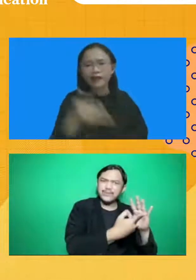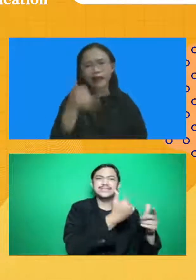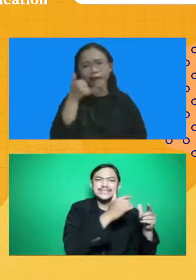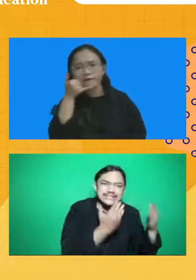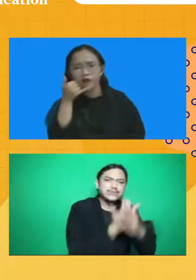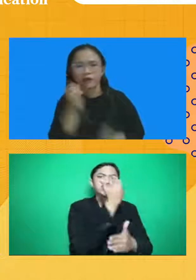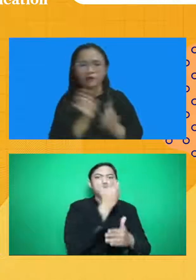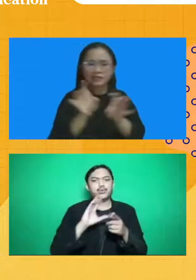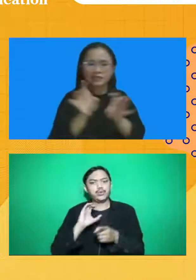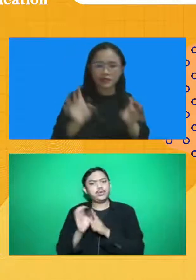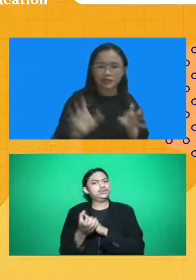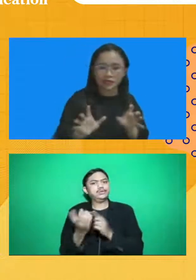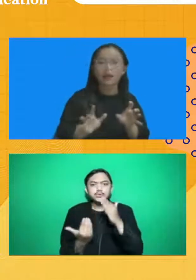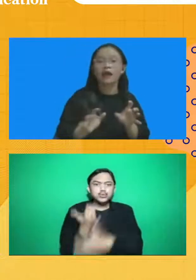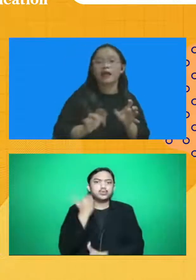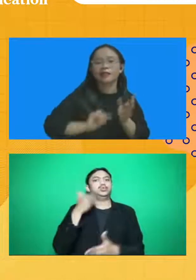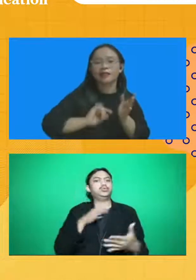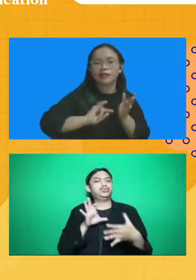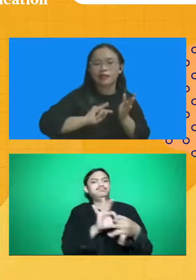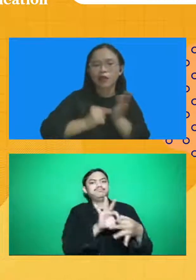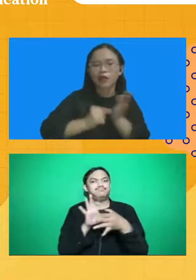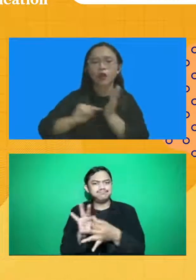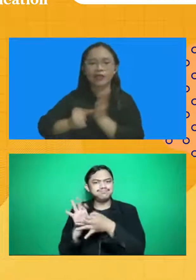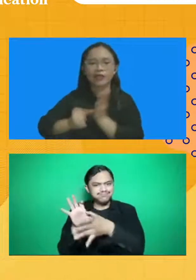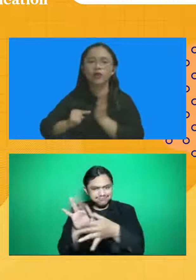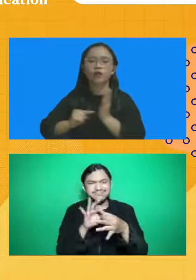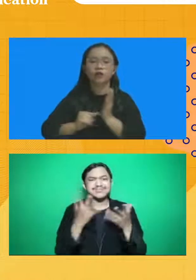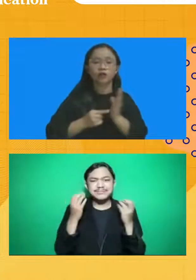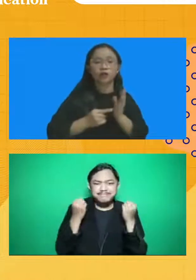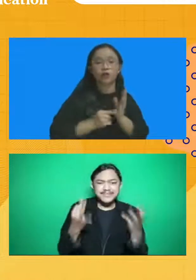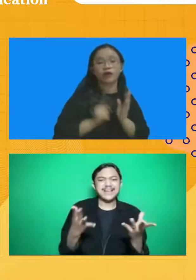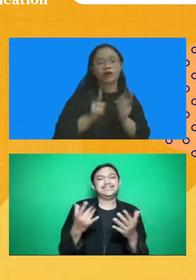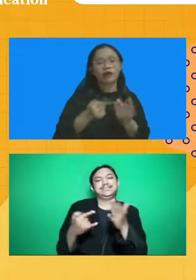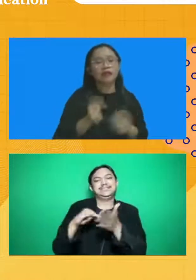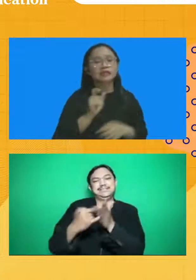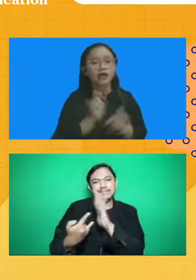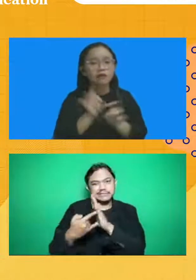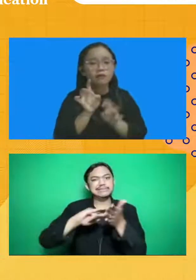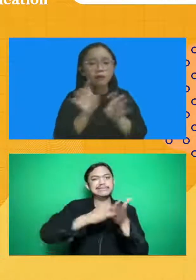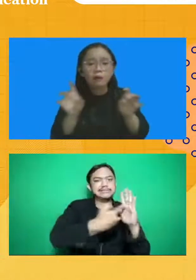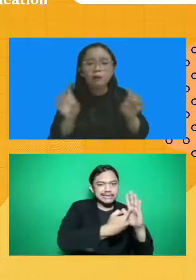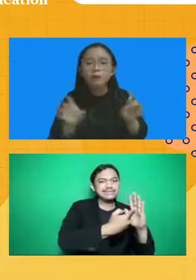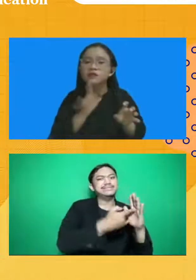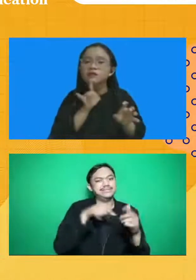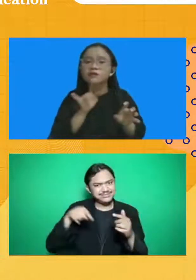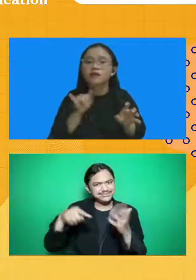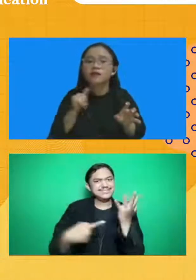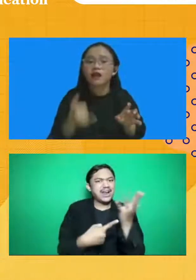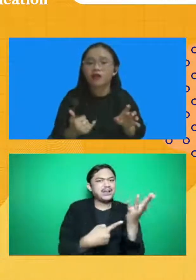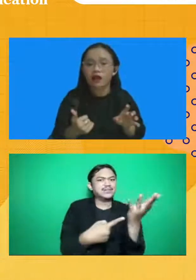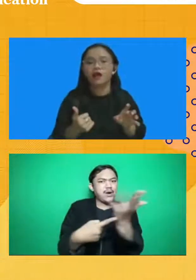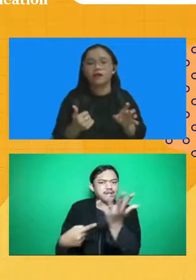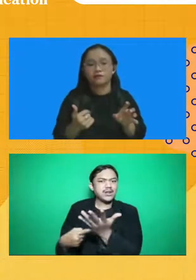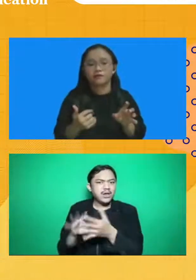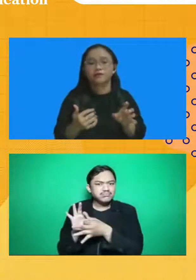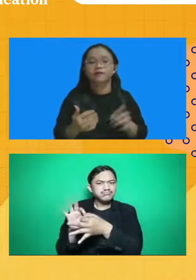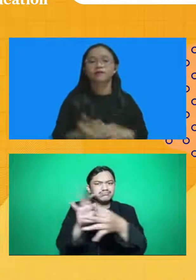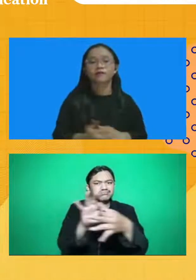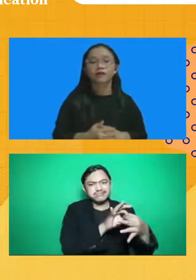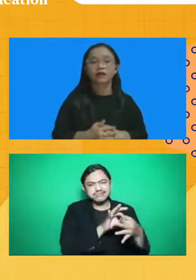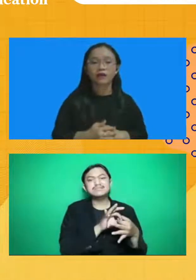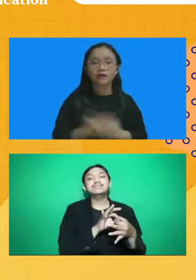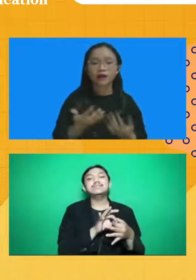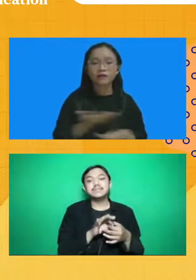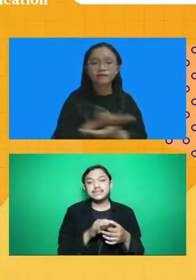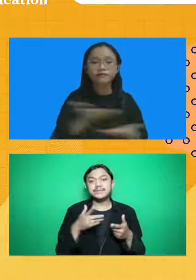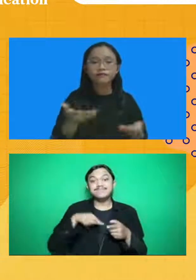is very different from the world that their parents grew up in. So girls and boys are going to online search for information